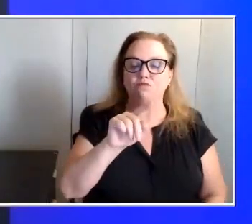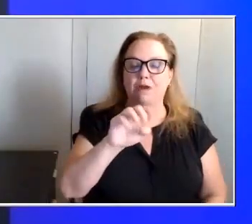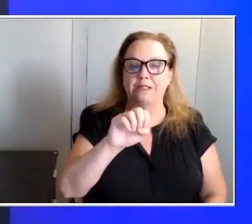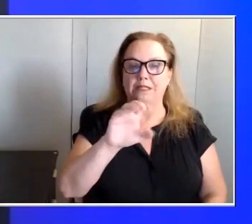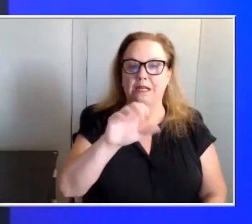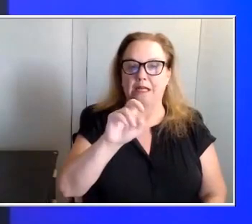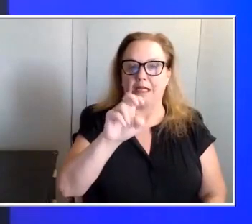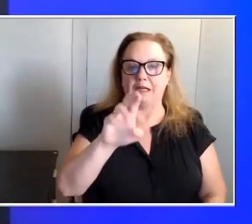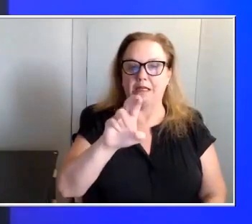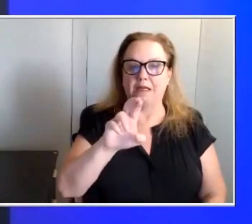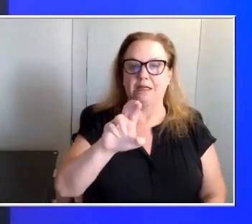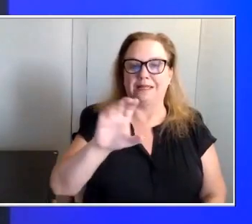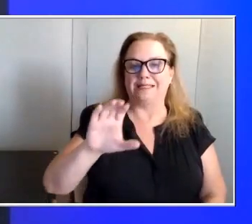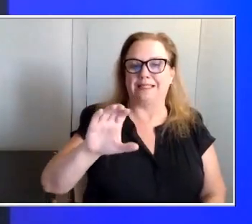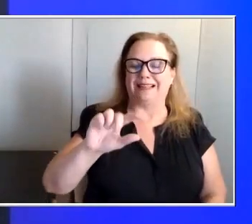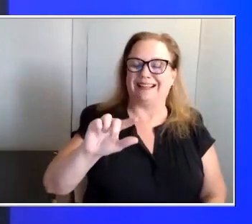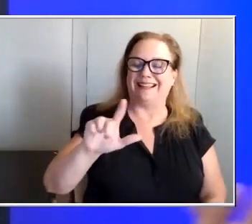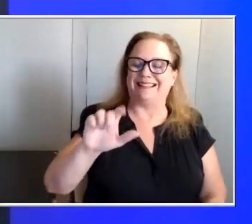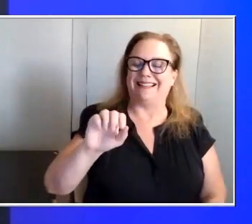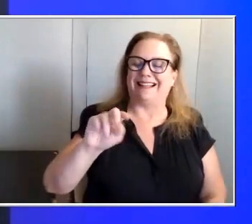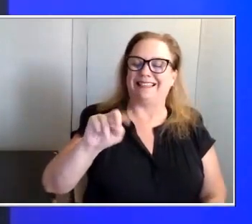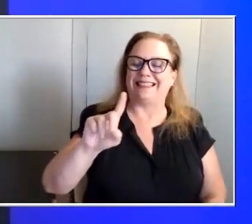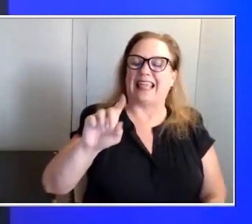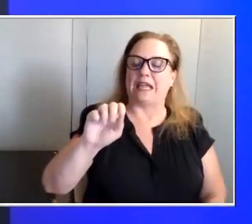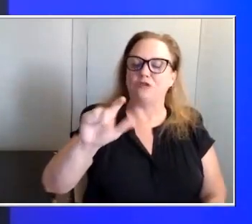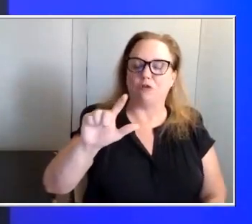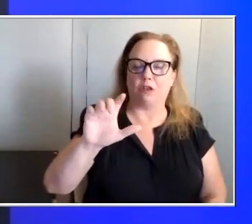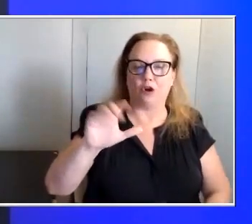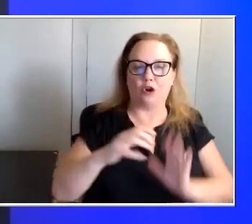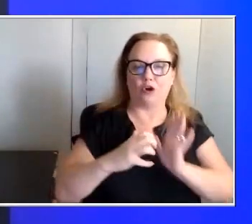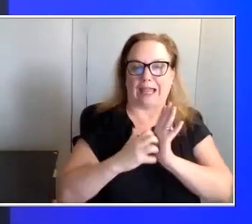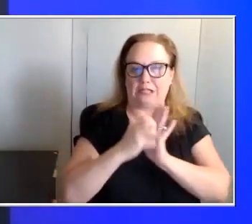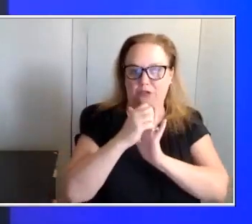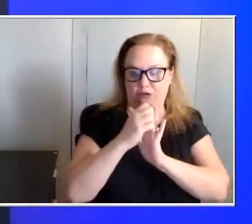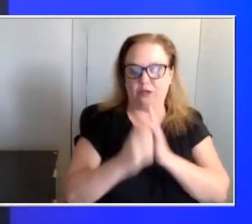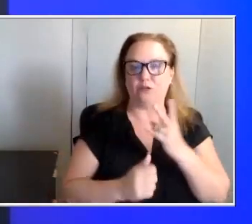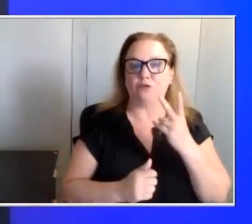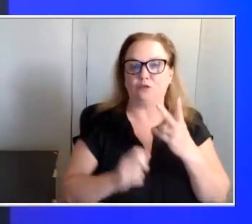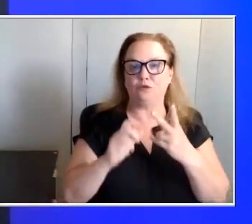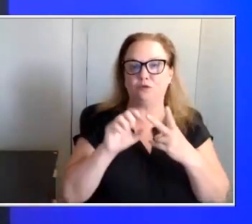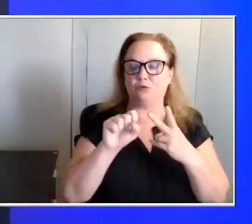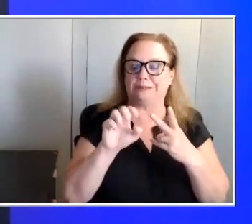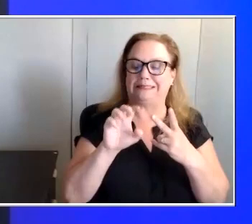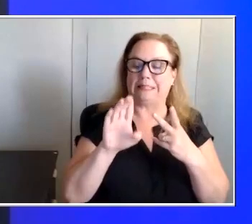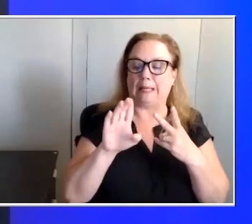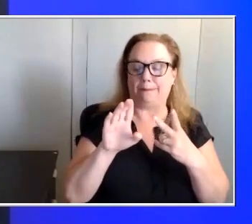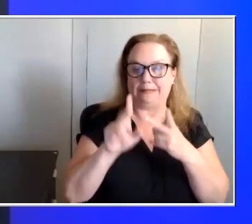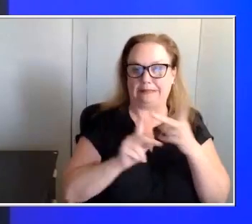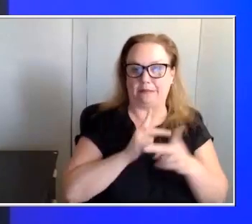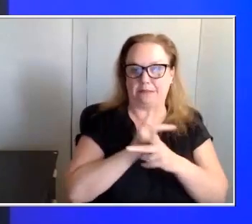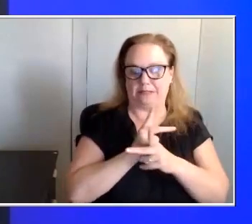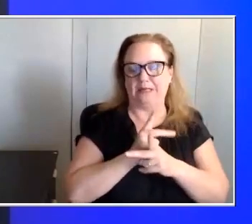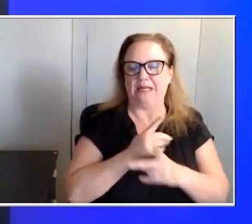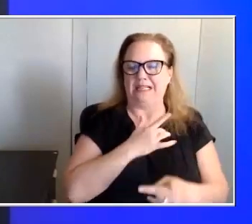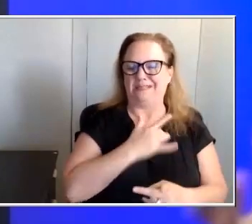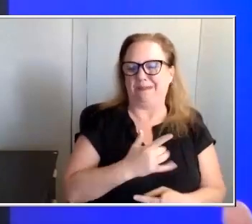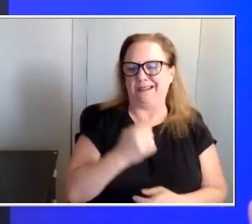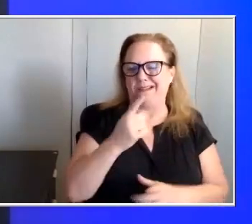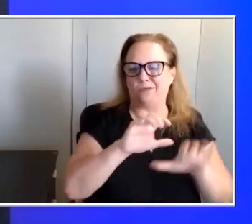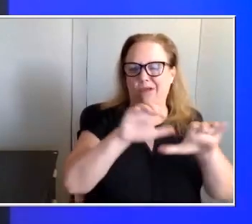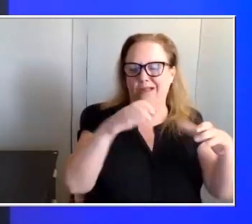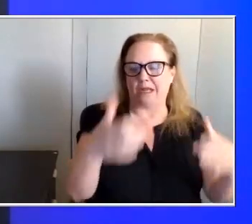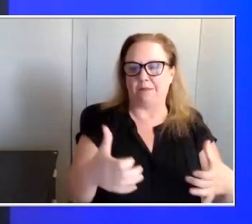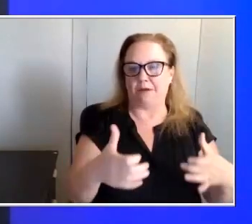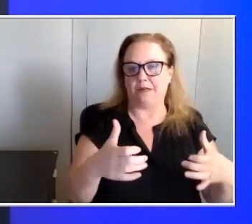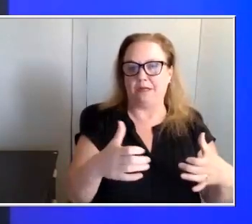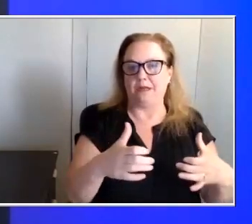so it's a glandular cancer. There are two subtypes of prostate cancer, but the vast majority of them are one type. Where the complexity